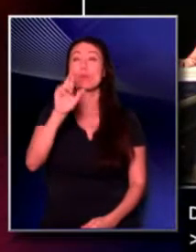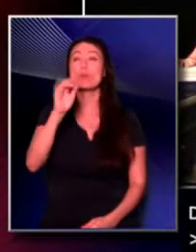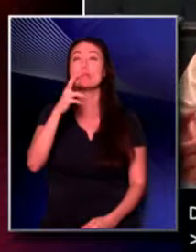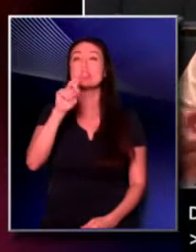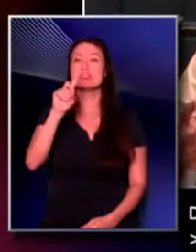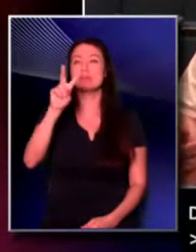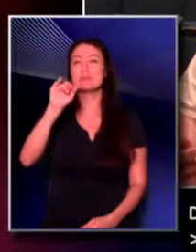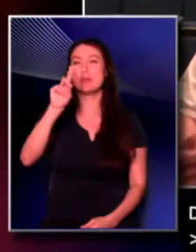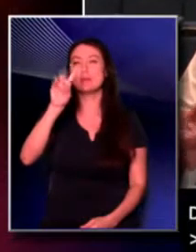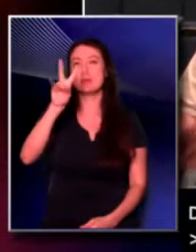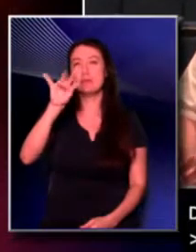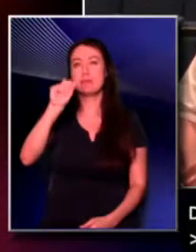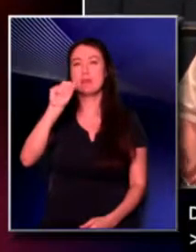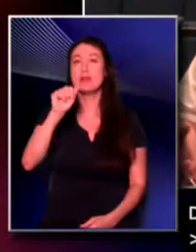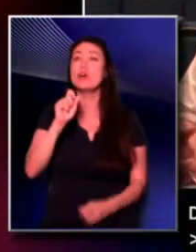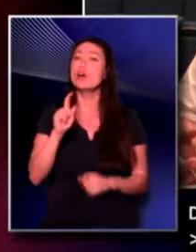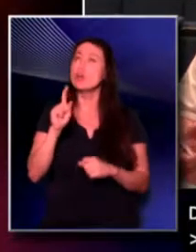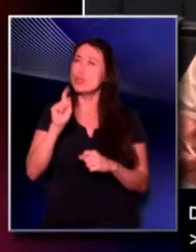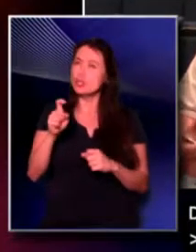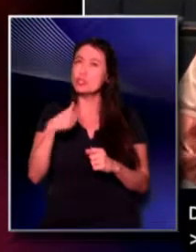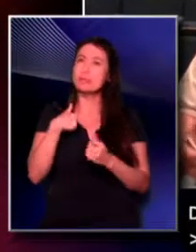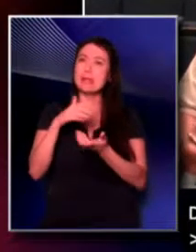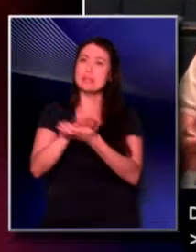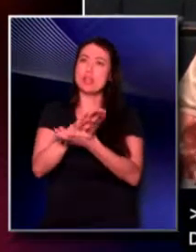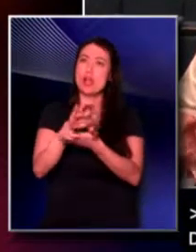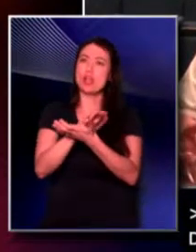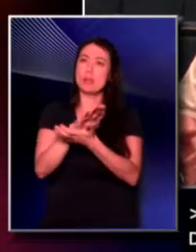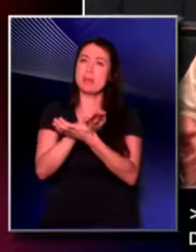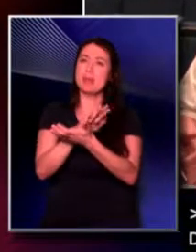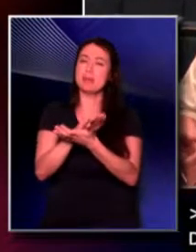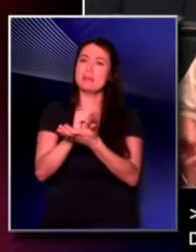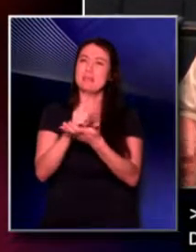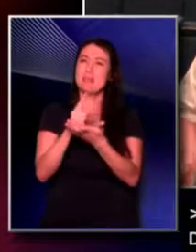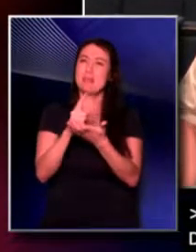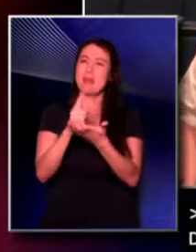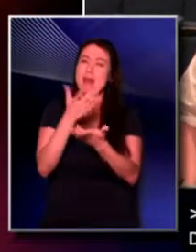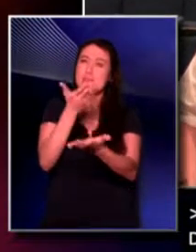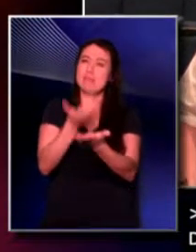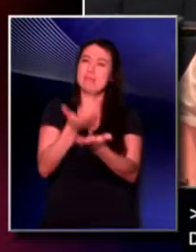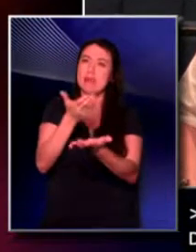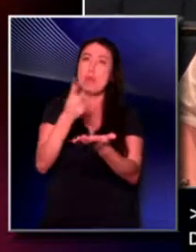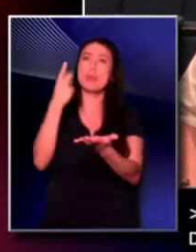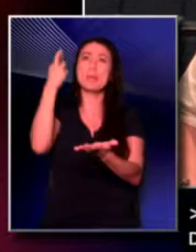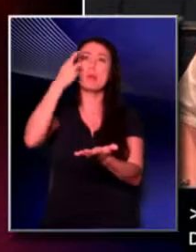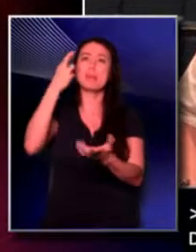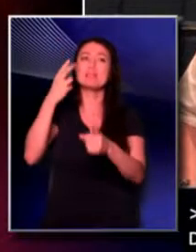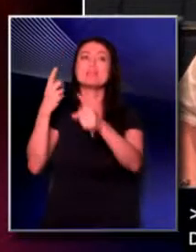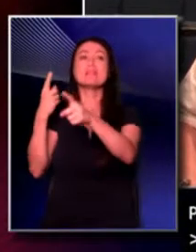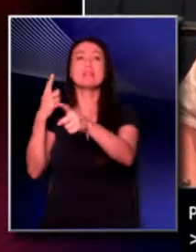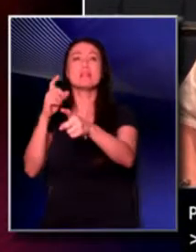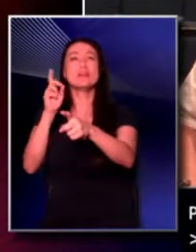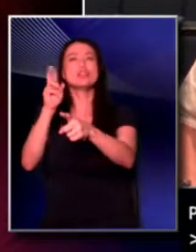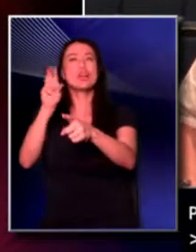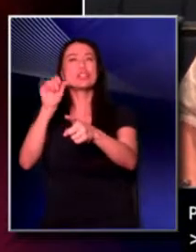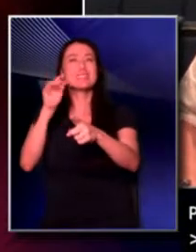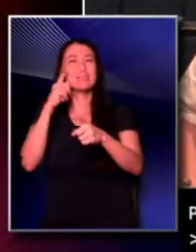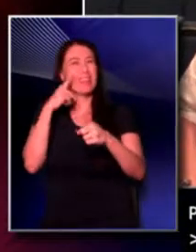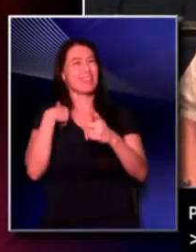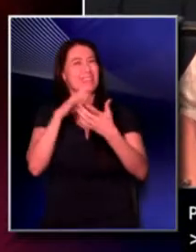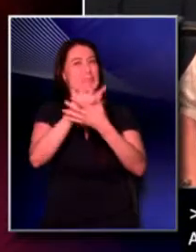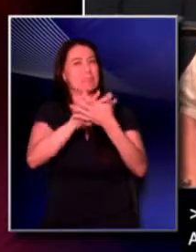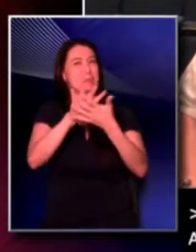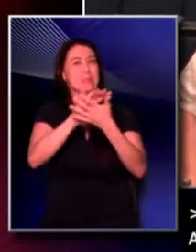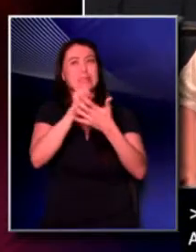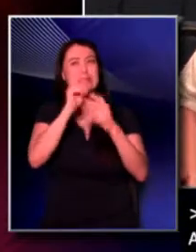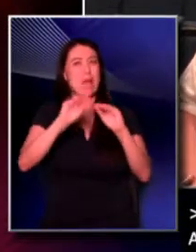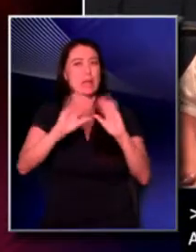And there should be a document that identifies the purpose. I think it's ambiguous. Say but that. I believe it's not